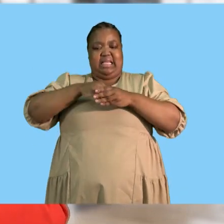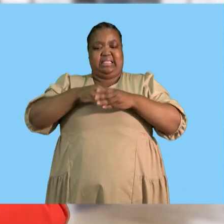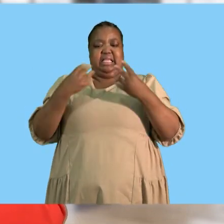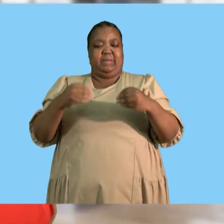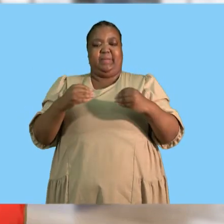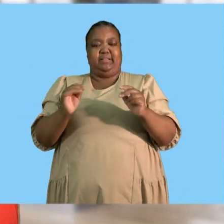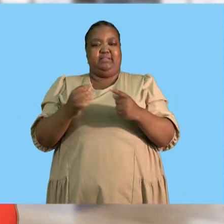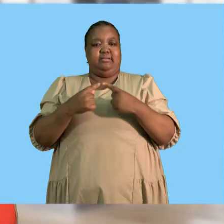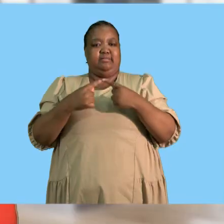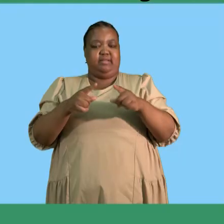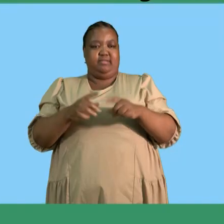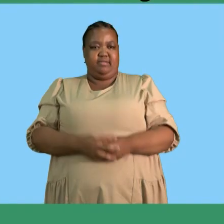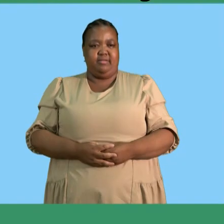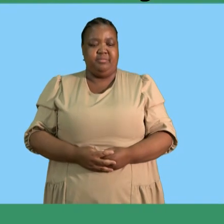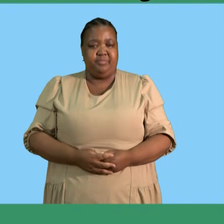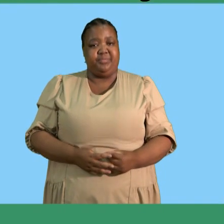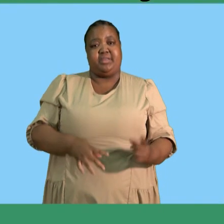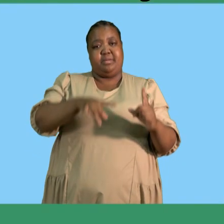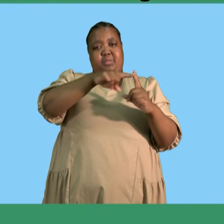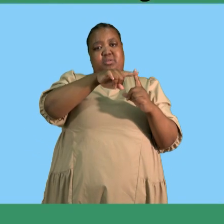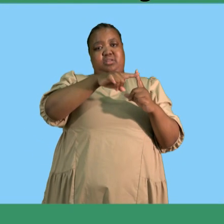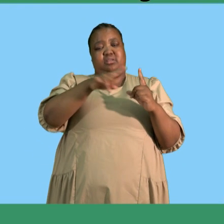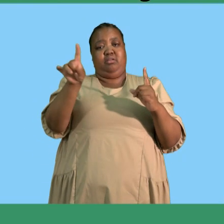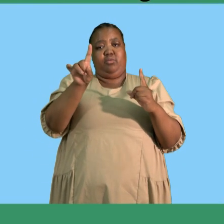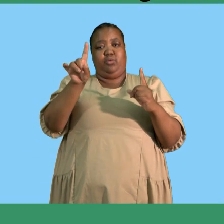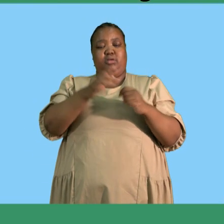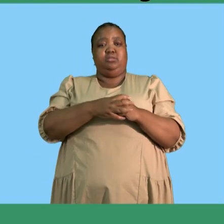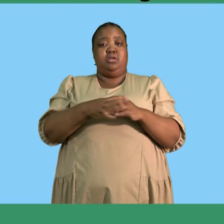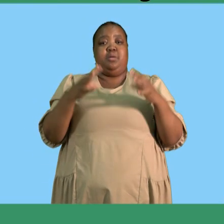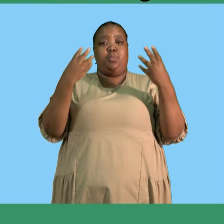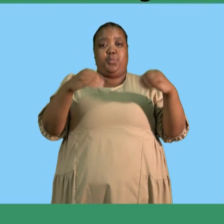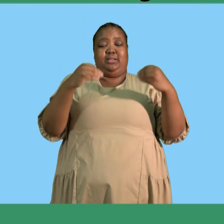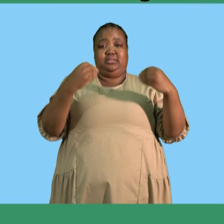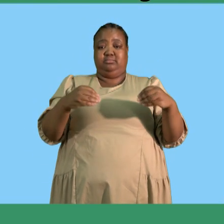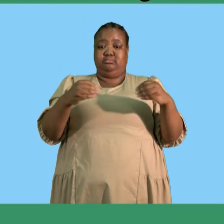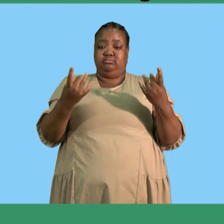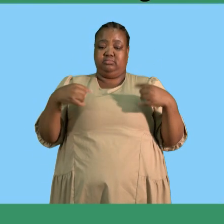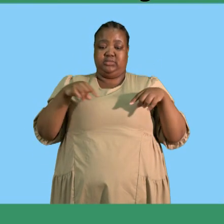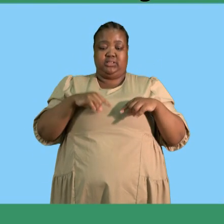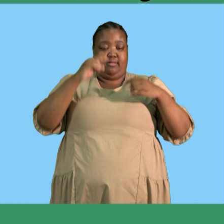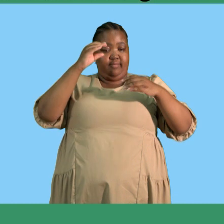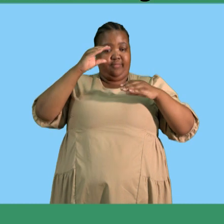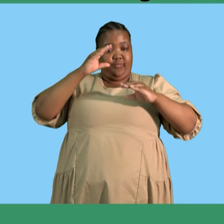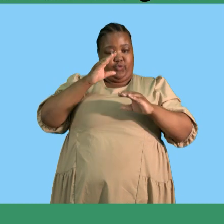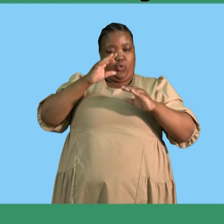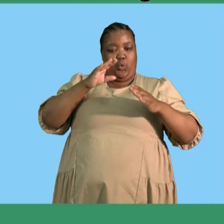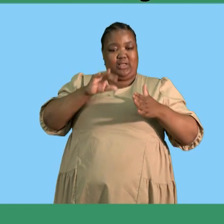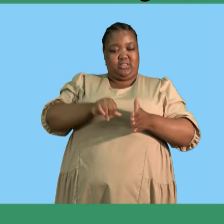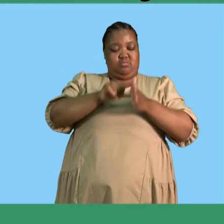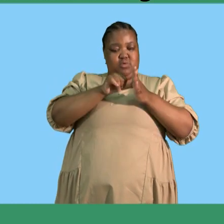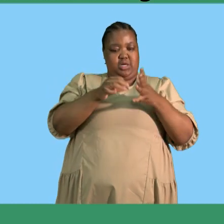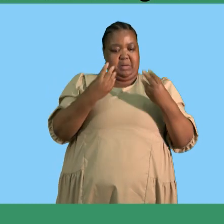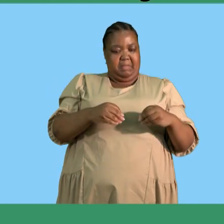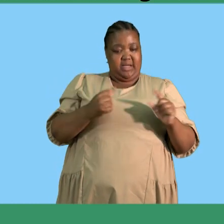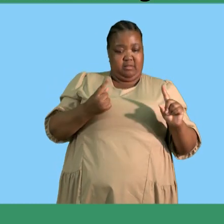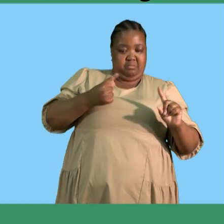the business. Then the advantages of this is that as a business, we concentrate on the